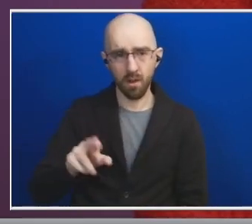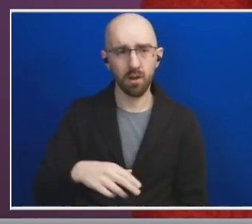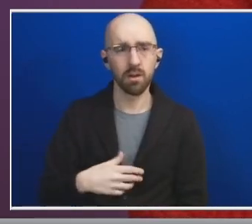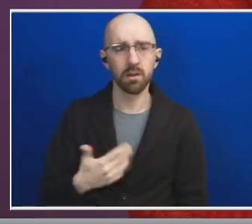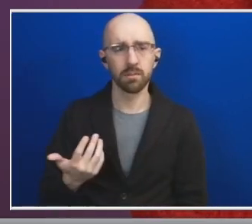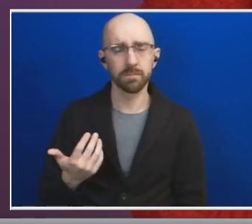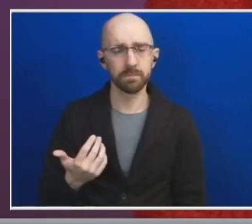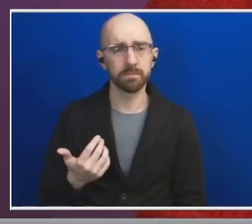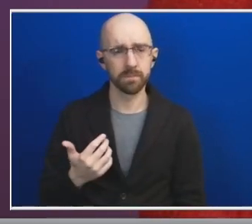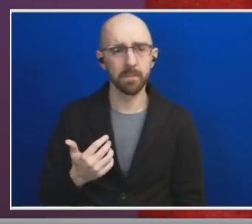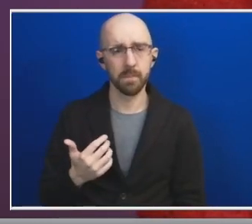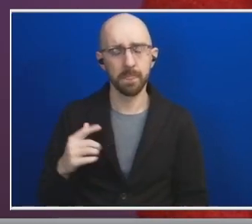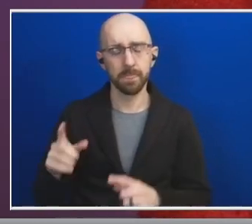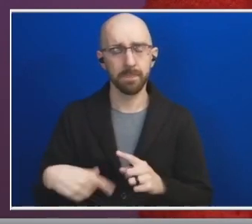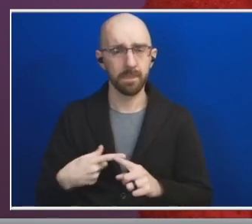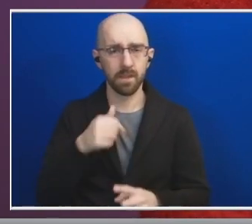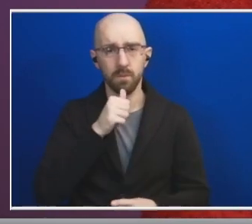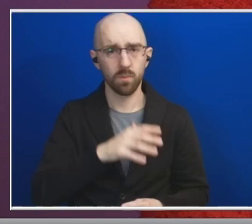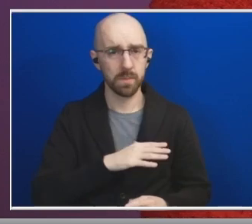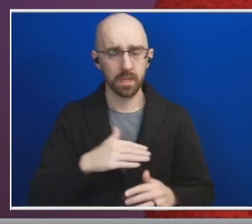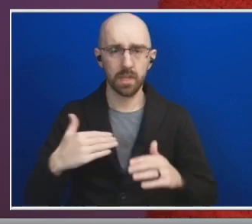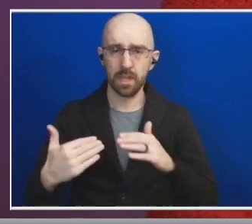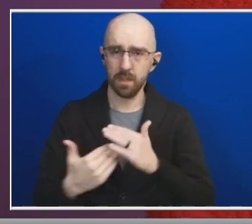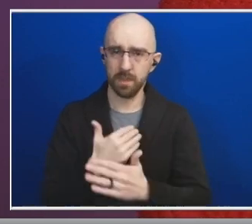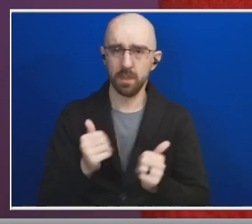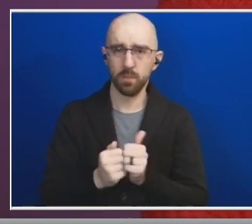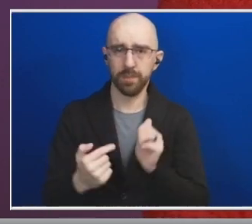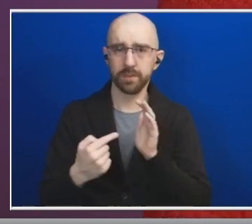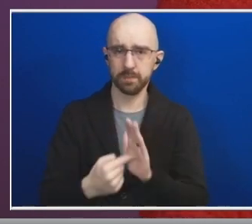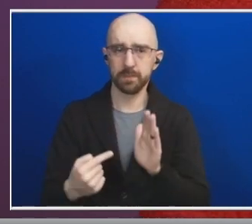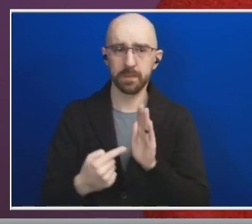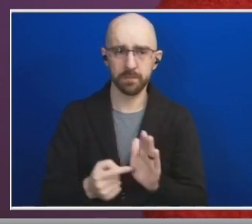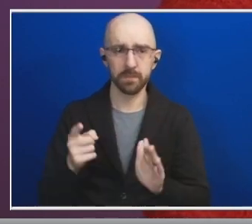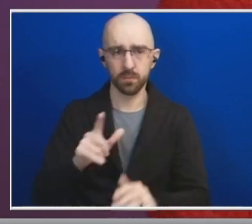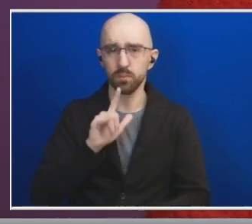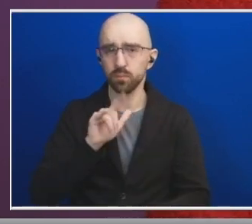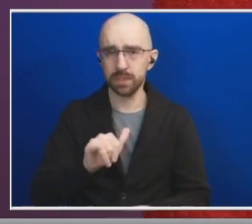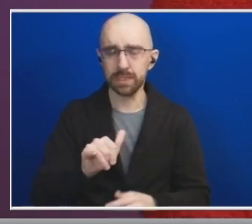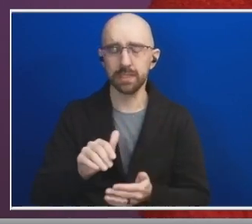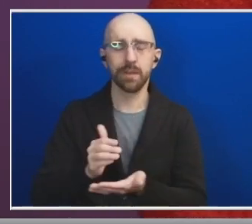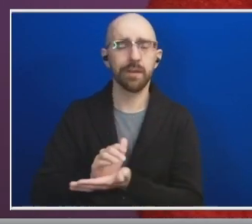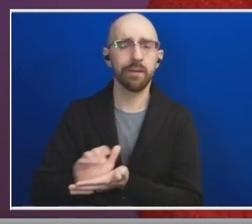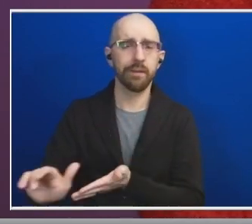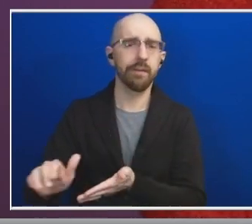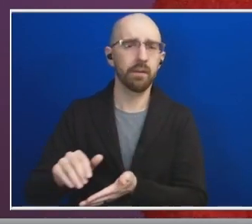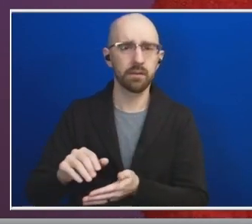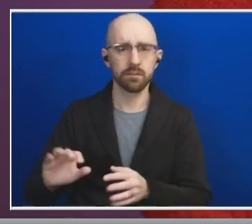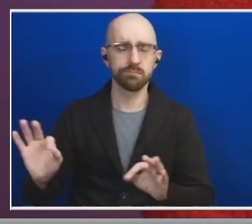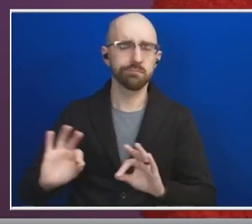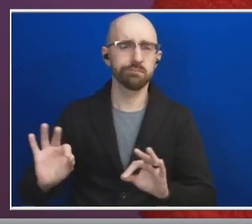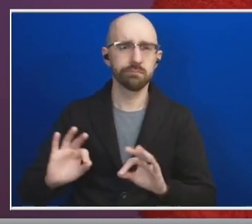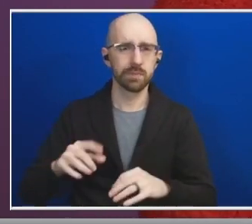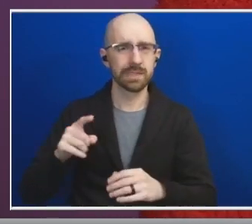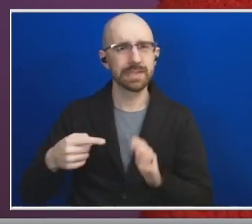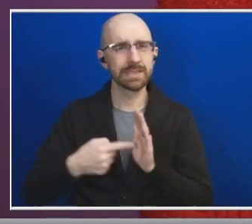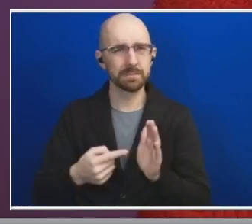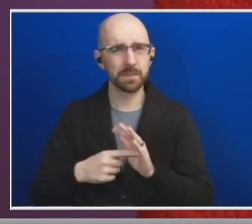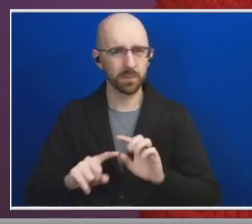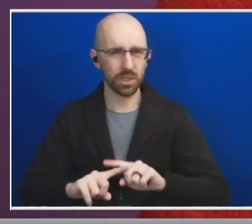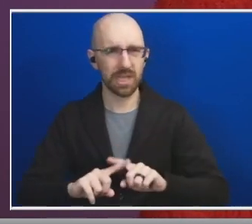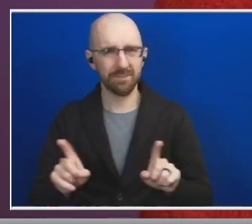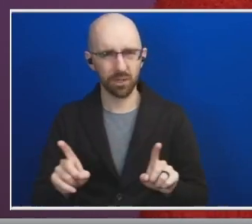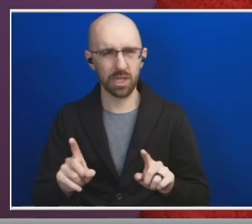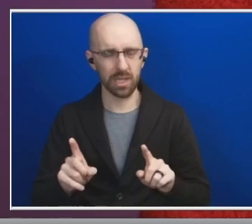When women came in with symptoms, they were really brushed off. Their symptoms were a little different than, you know, they had the fatigue,